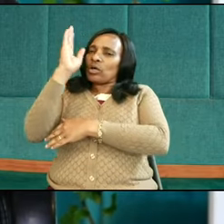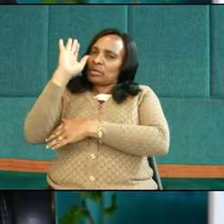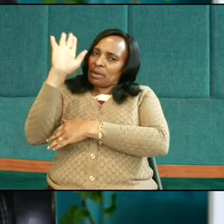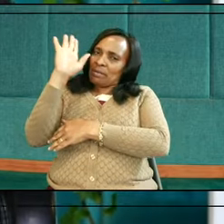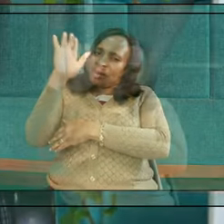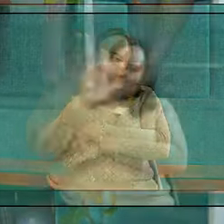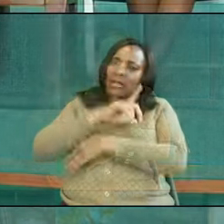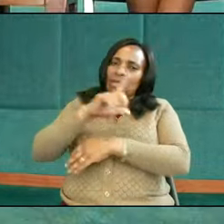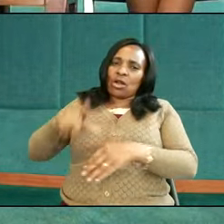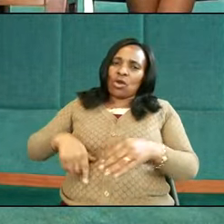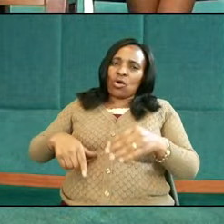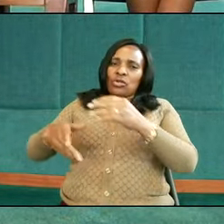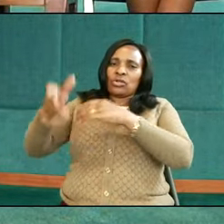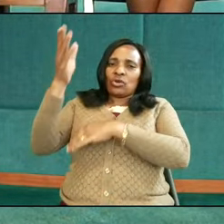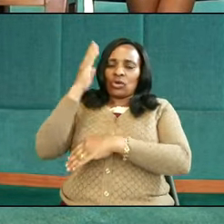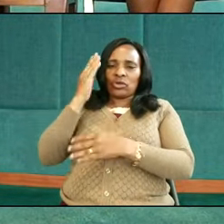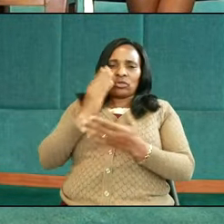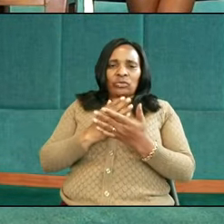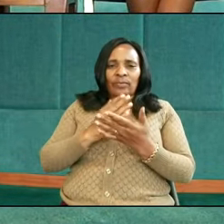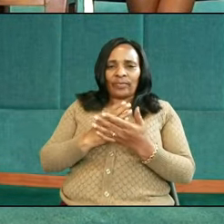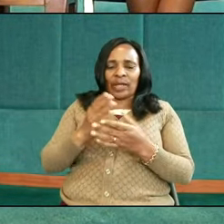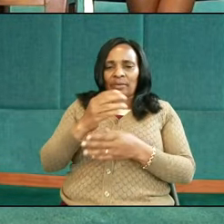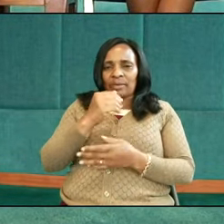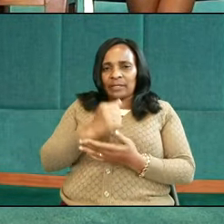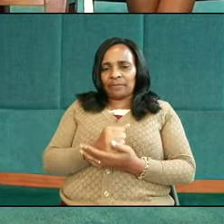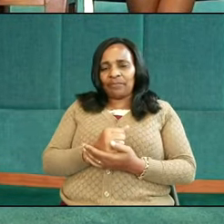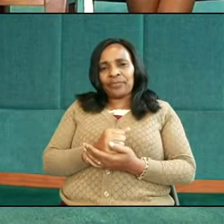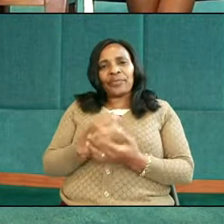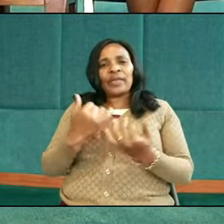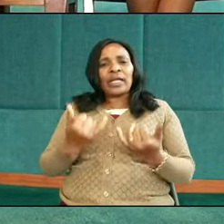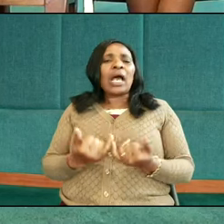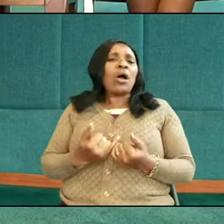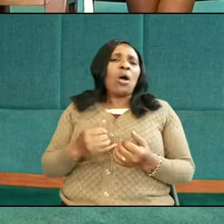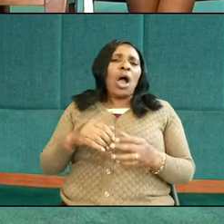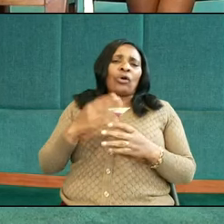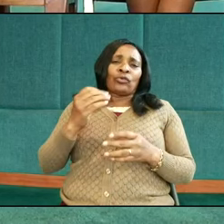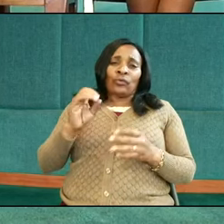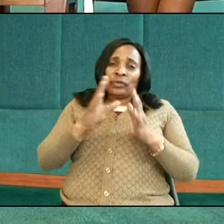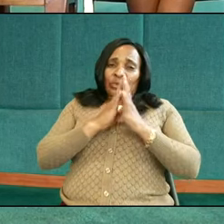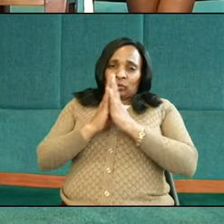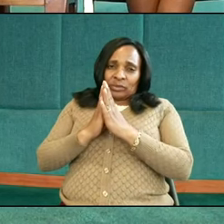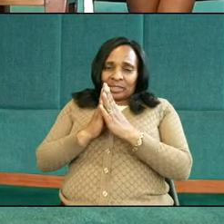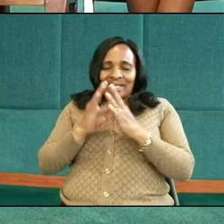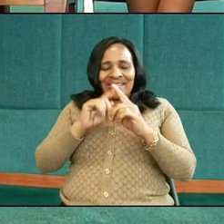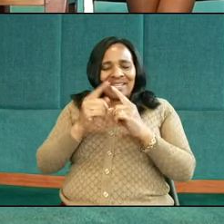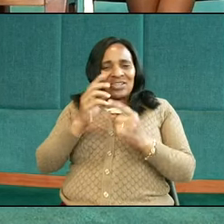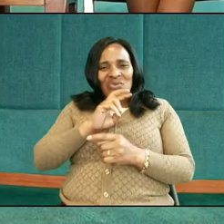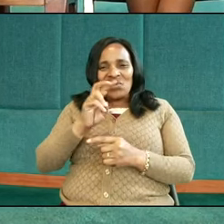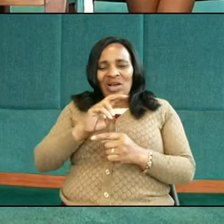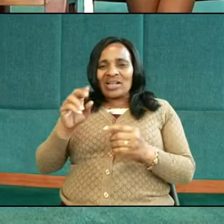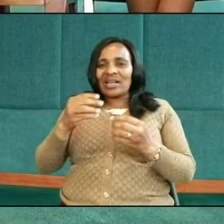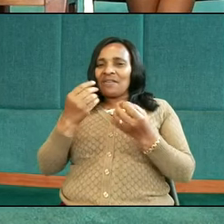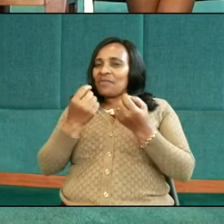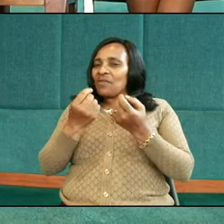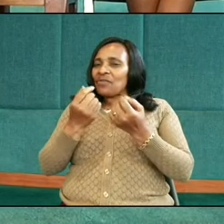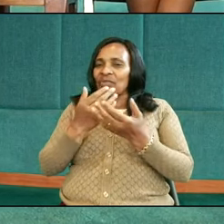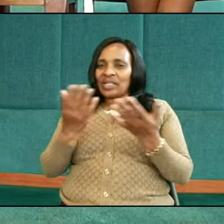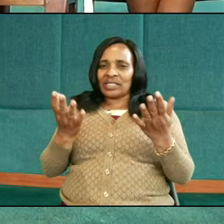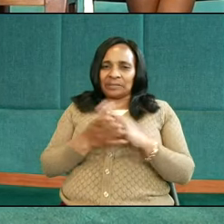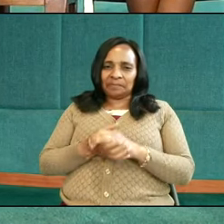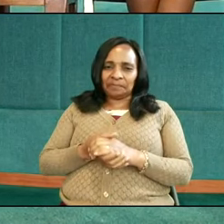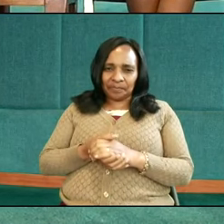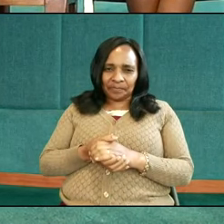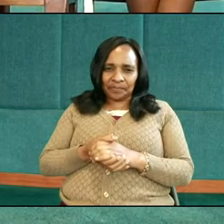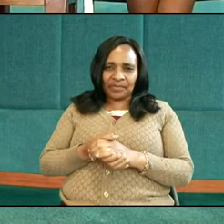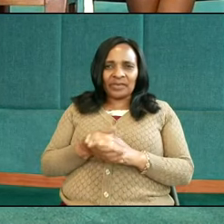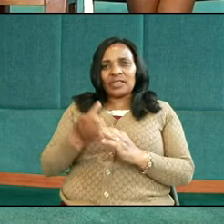God. Mm-hmm. Amen. So we just want to go out of the story, yeah? And just look at a few things, eh? So, you